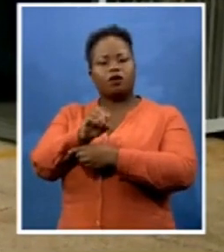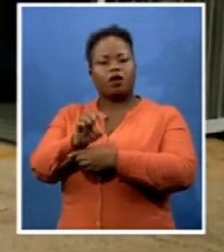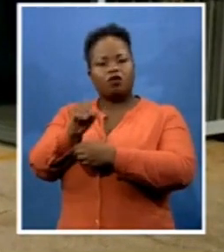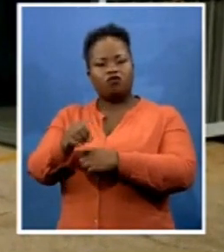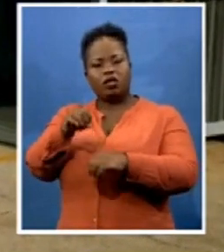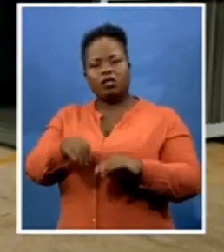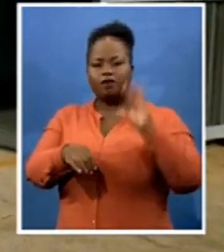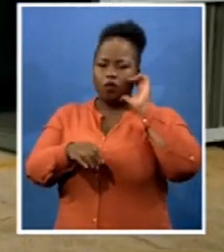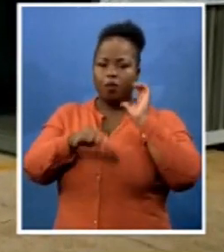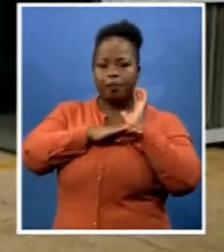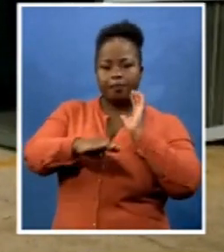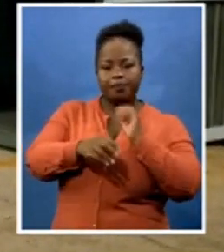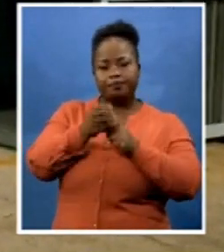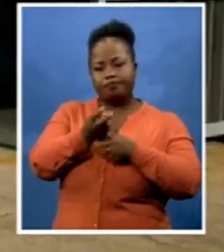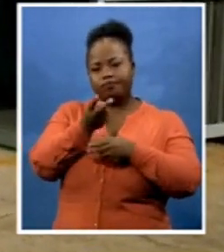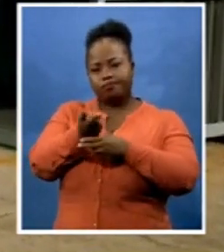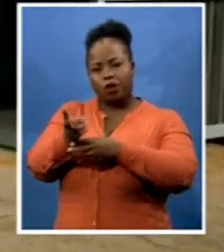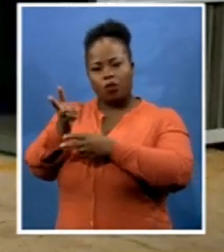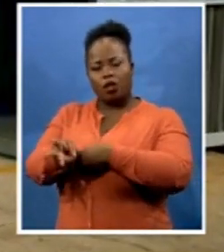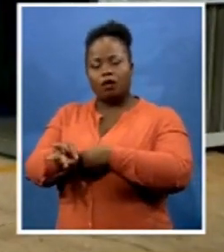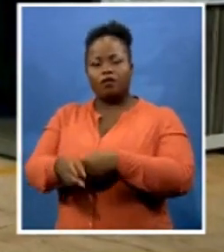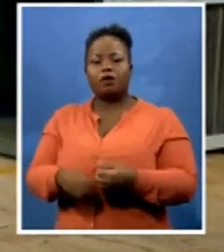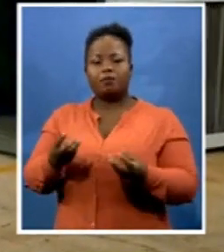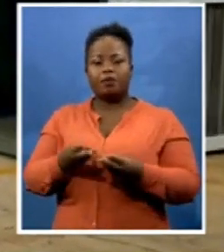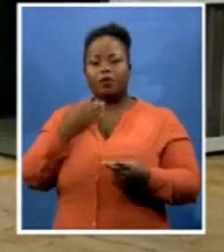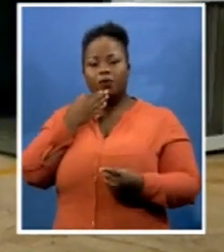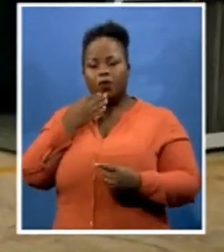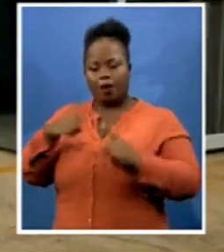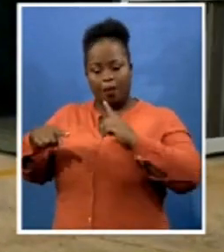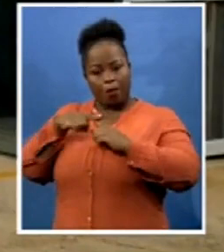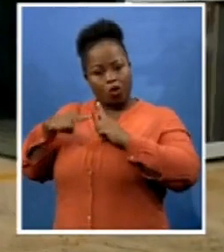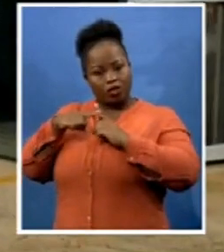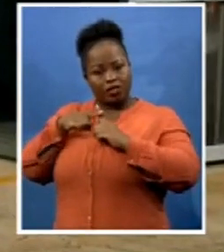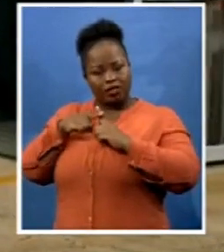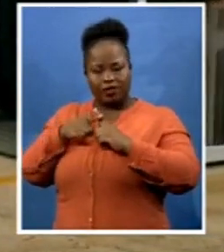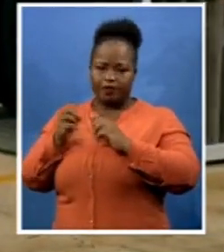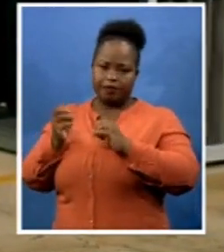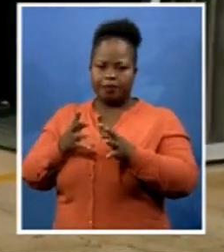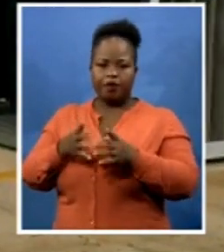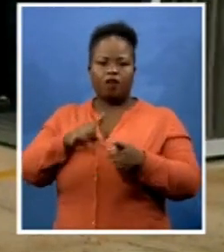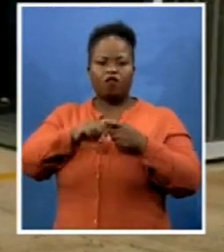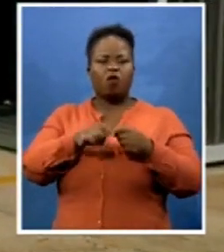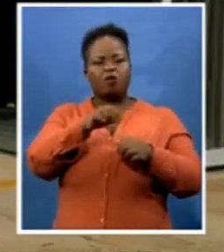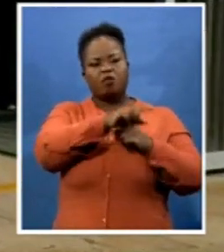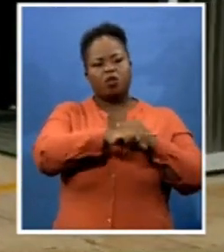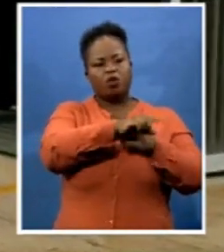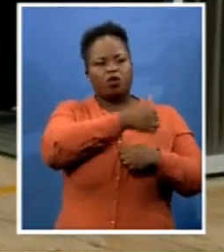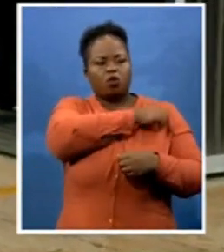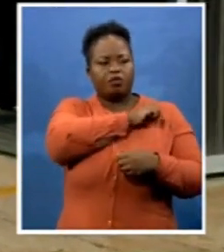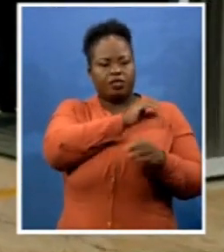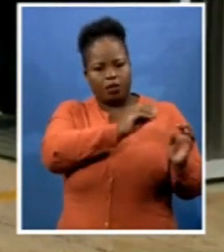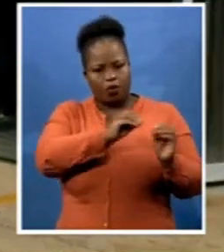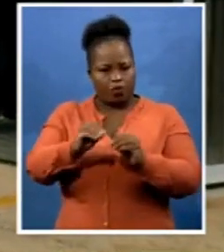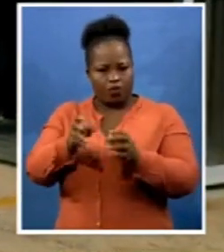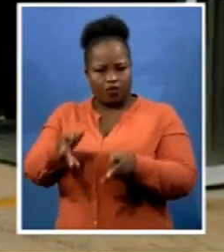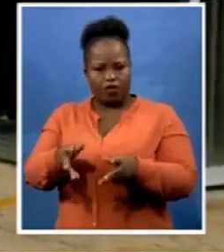positive COVID-19 patients only. Overflow from local hospitals like Livingstone Hospital and also Doranginza Hospital as well. We